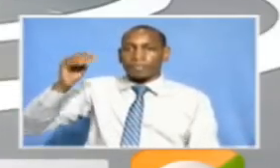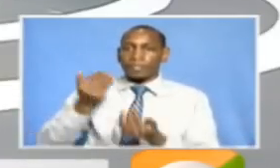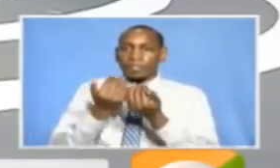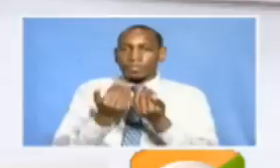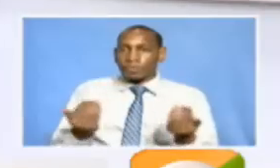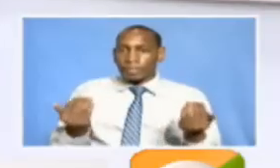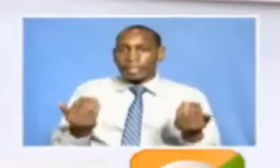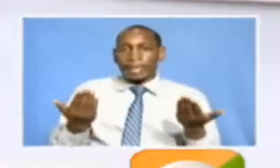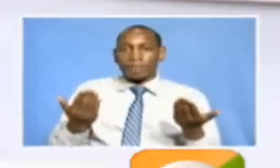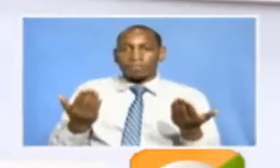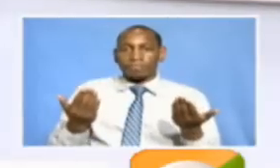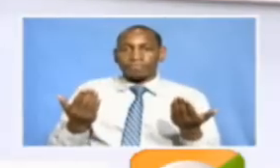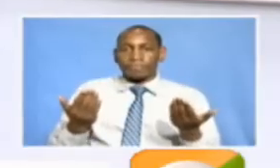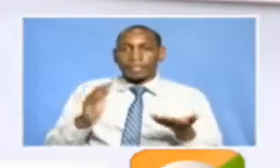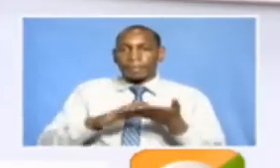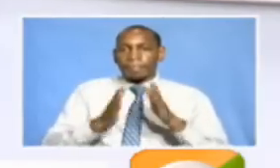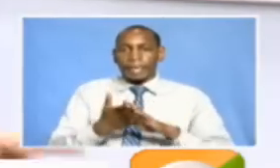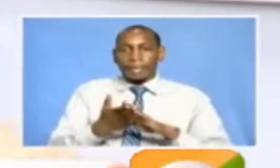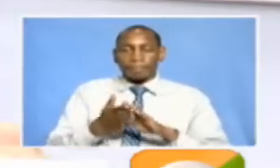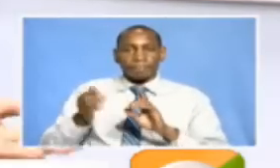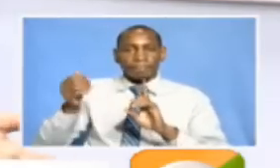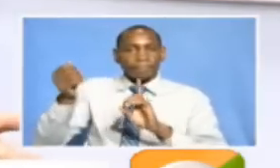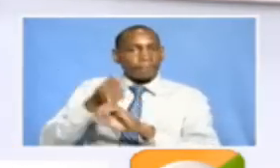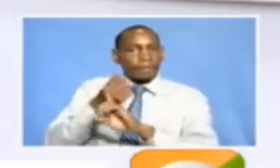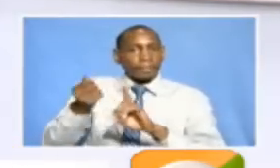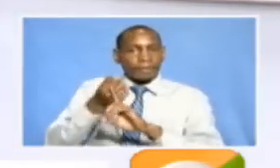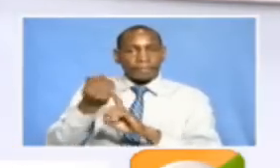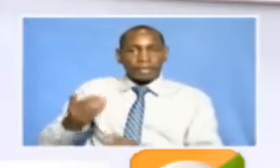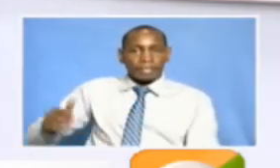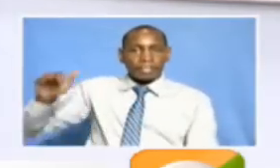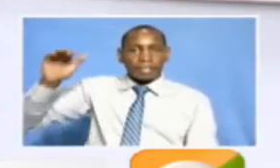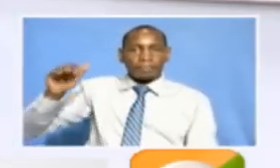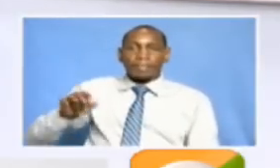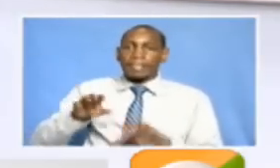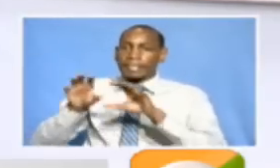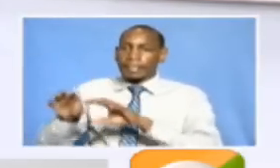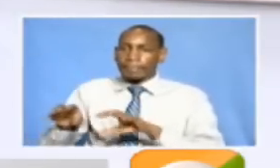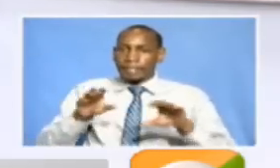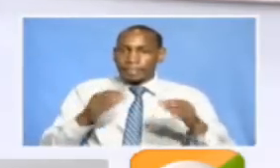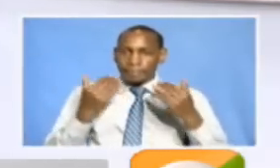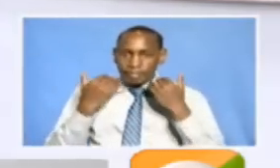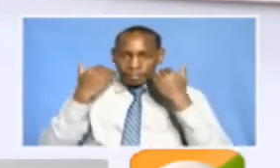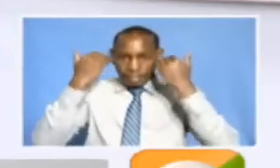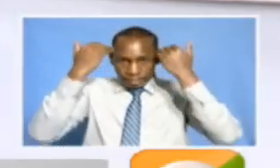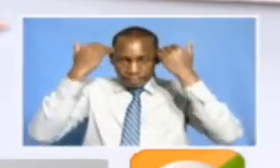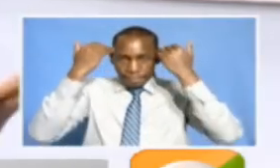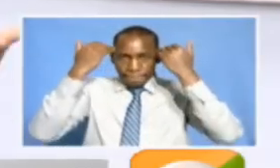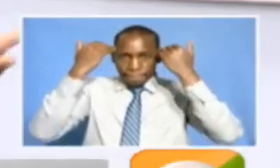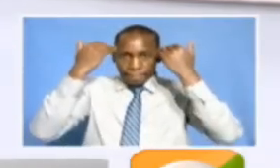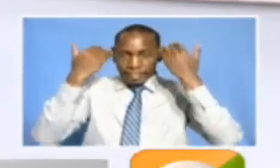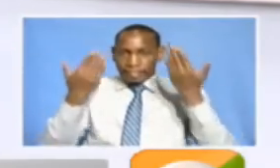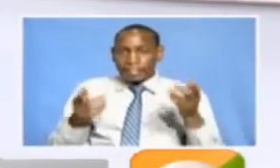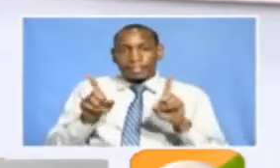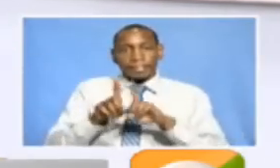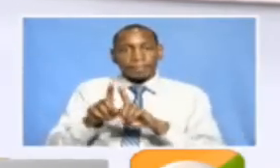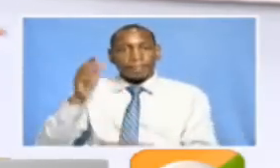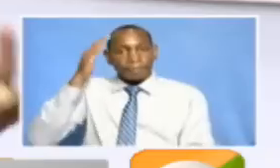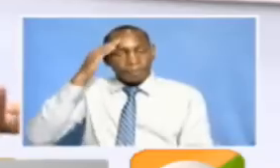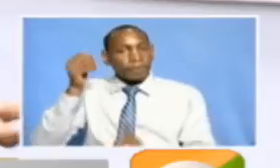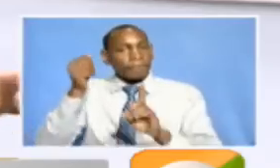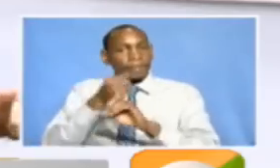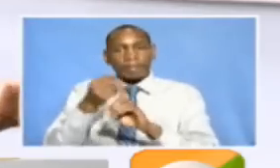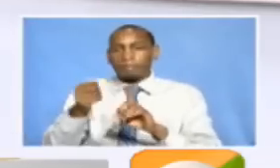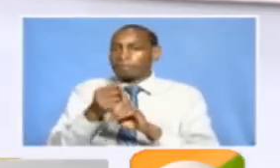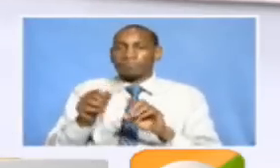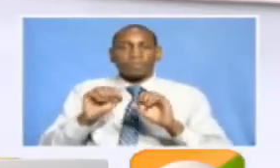grow into violent adults, because that is actually what happens, because they suffer trauma and they learn that being violent is just